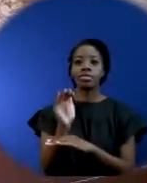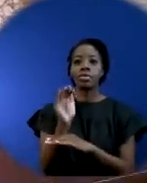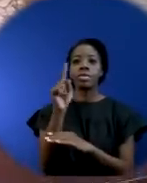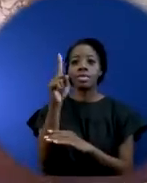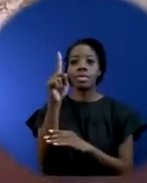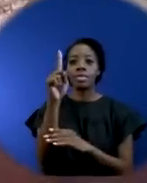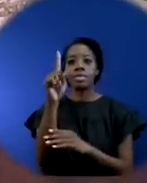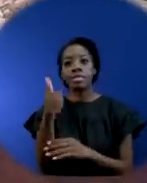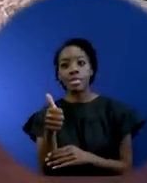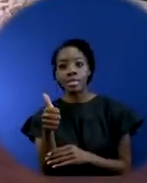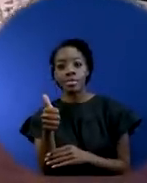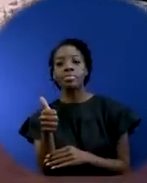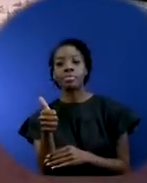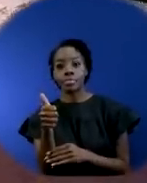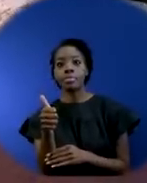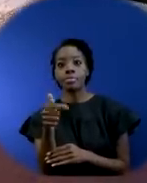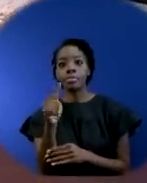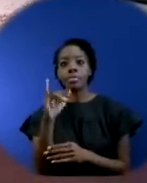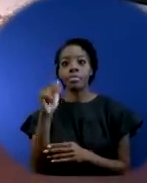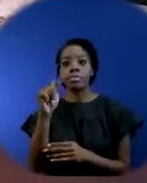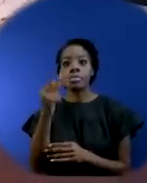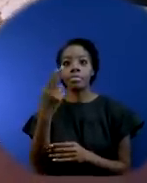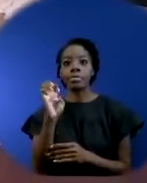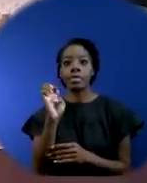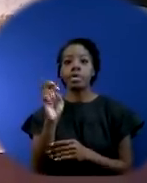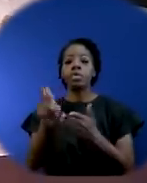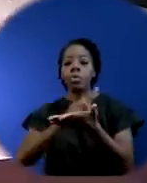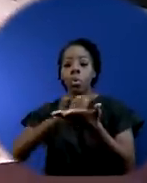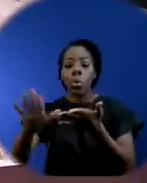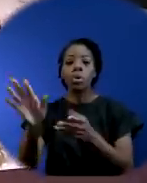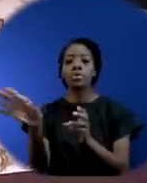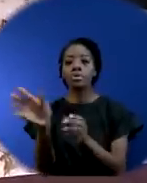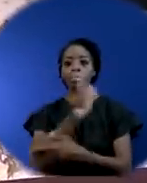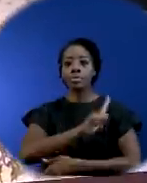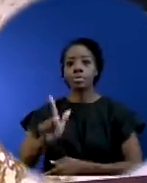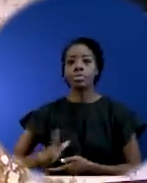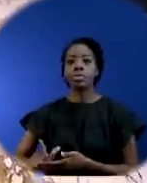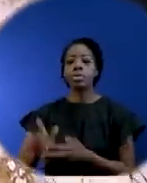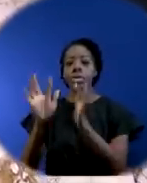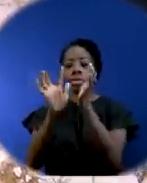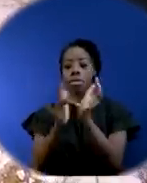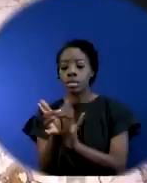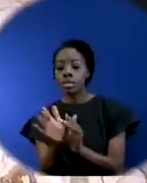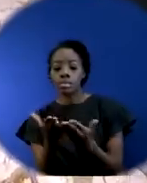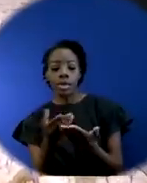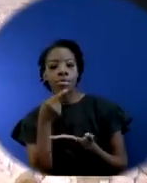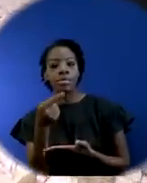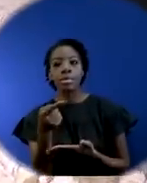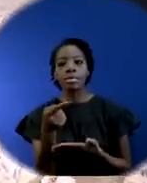tithe, T-I-T-H-E, the tithe is holy unto the Lord. The Bible says that we're